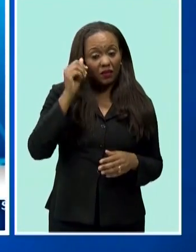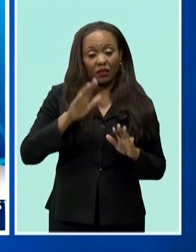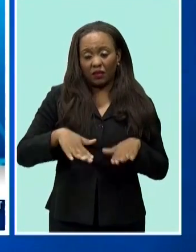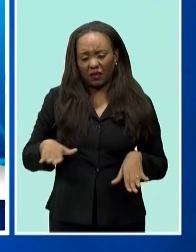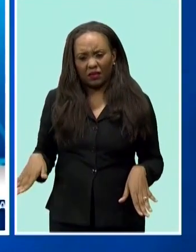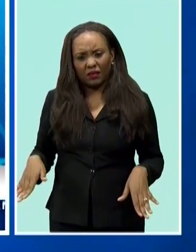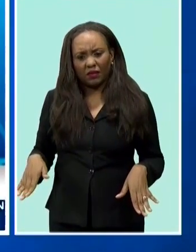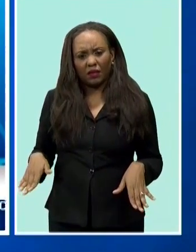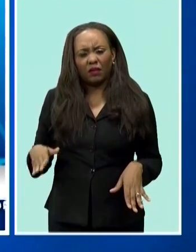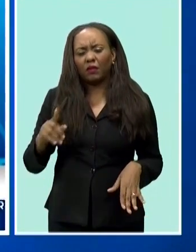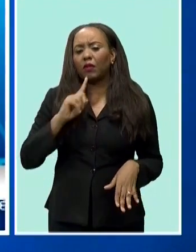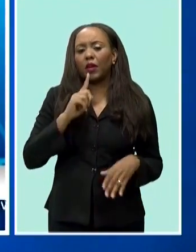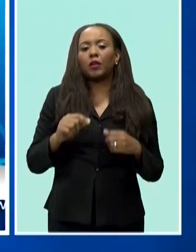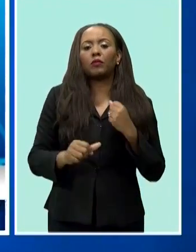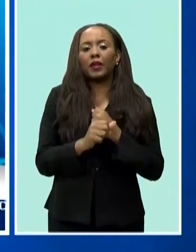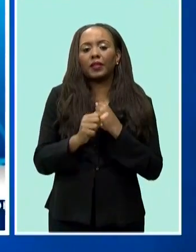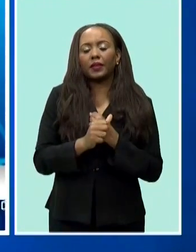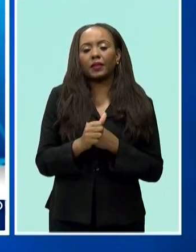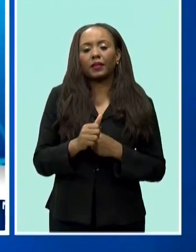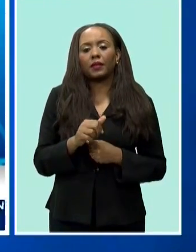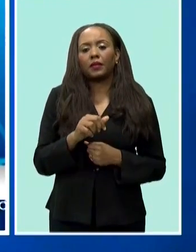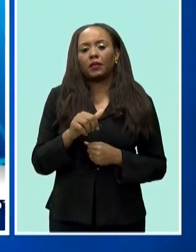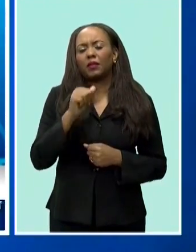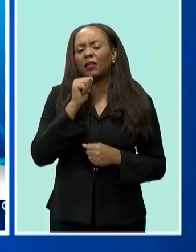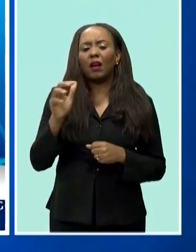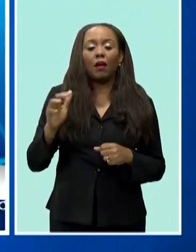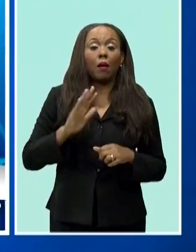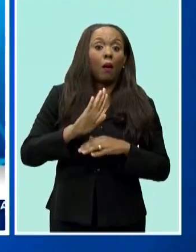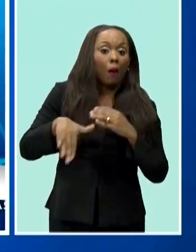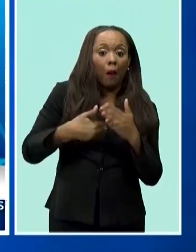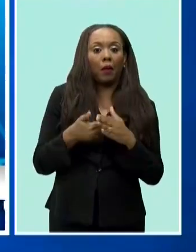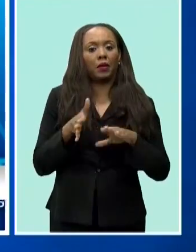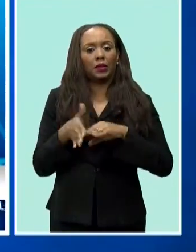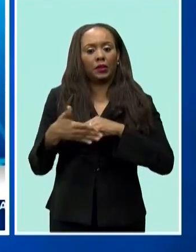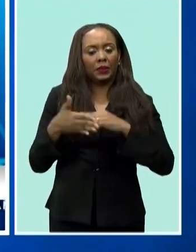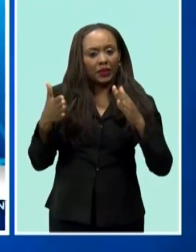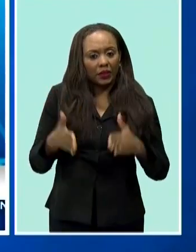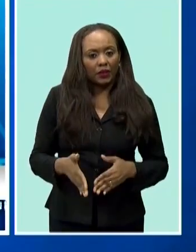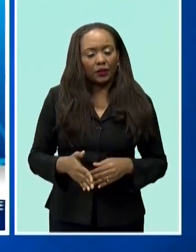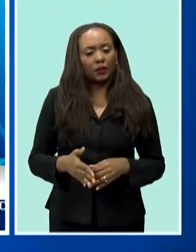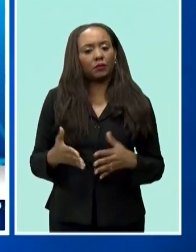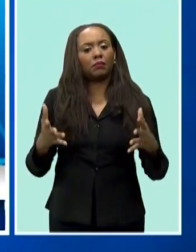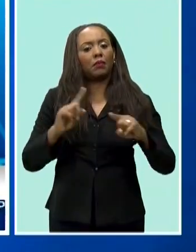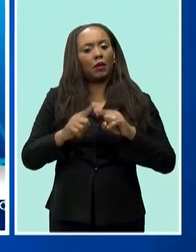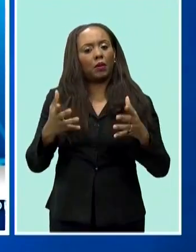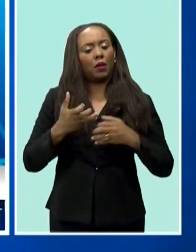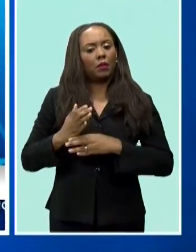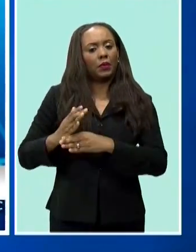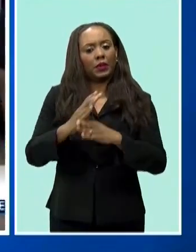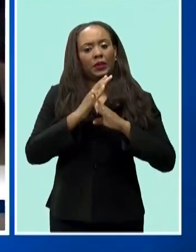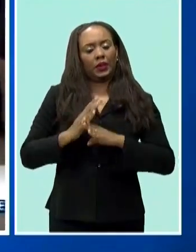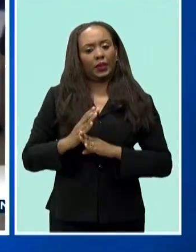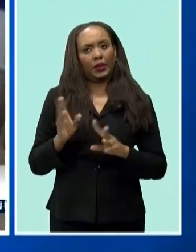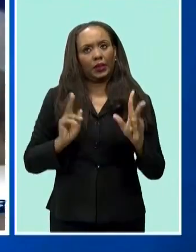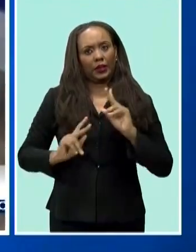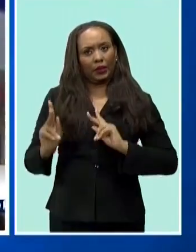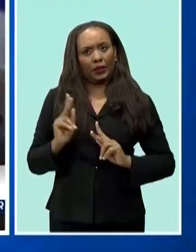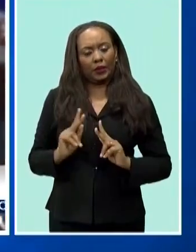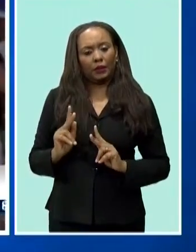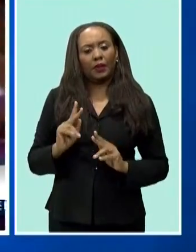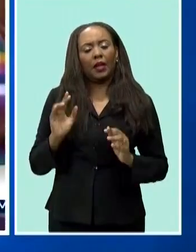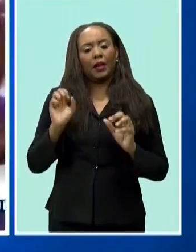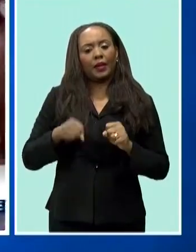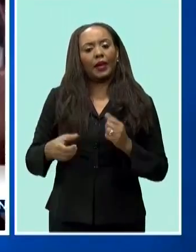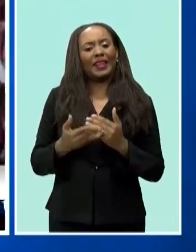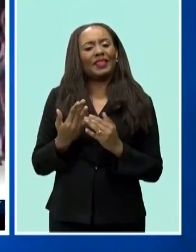in the high-risk groups. So it's not for the entire population. We really want to try to protect those that are most vulnerable. She